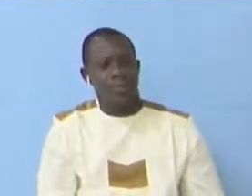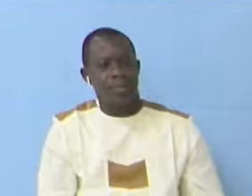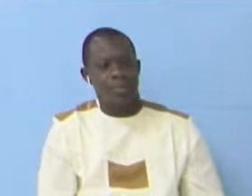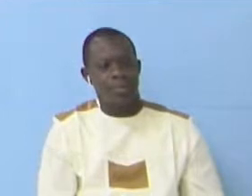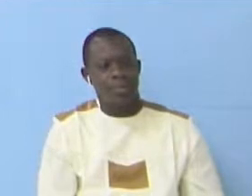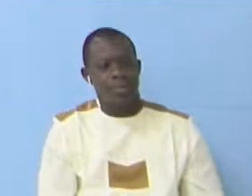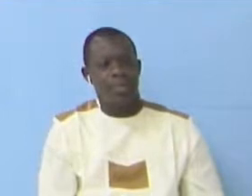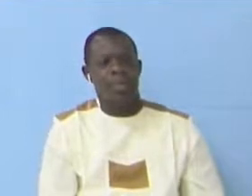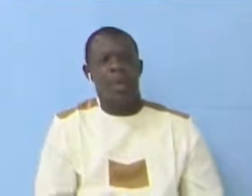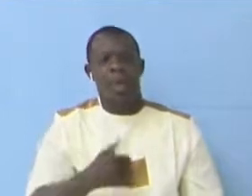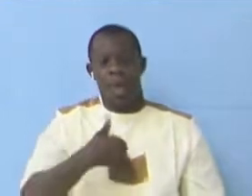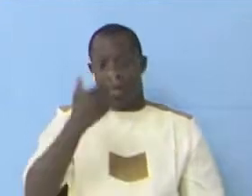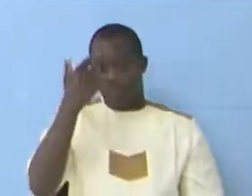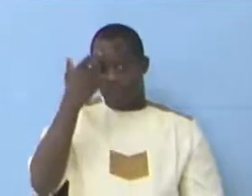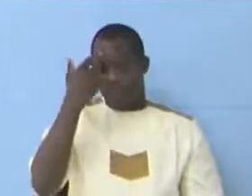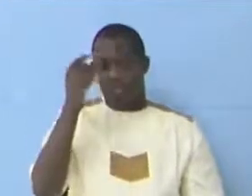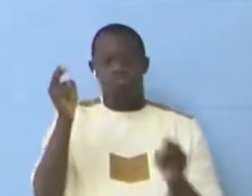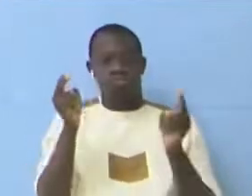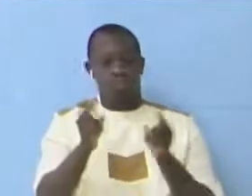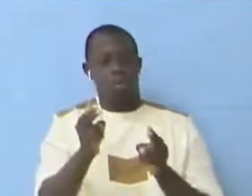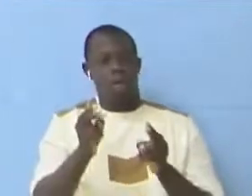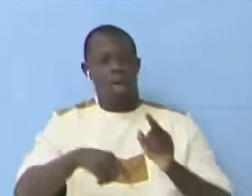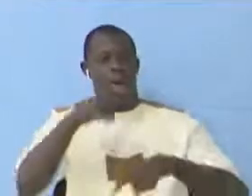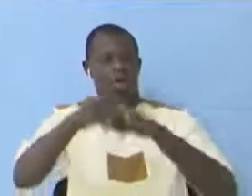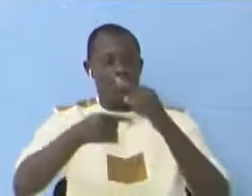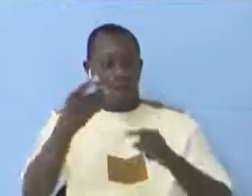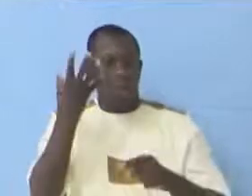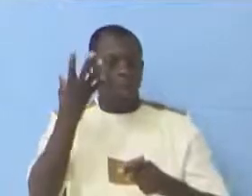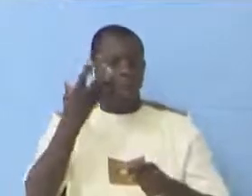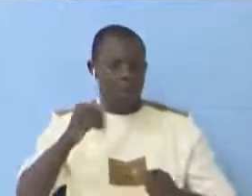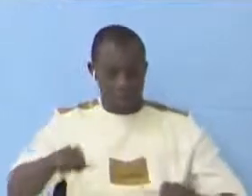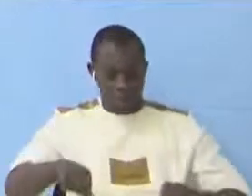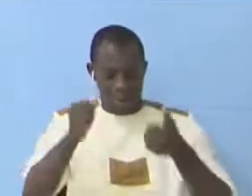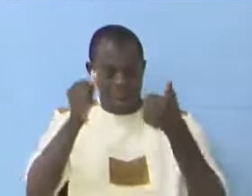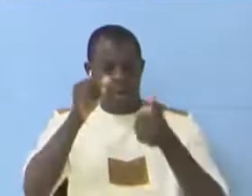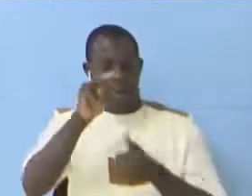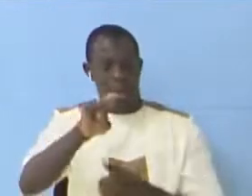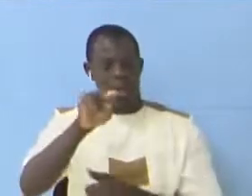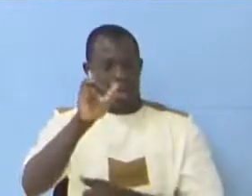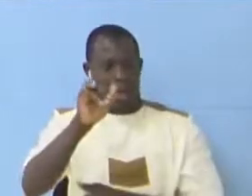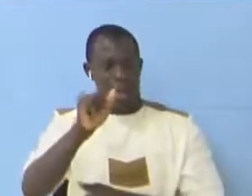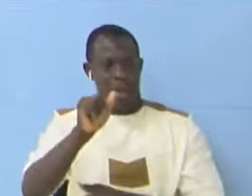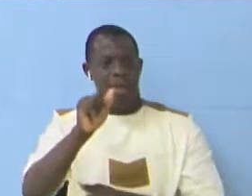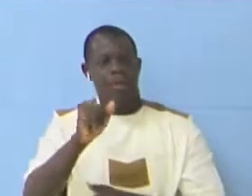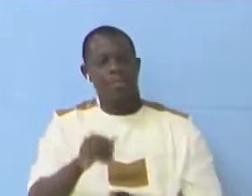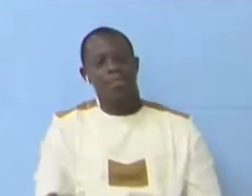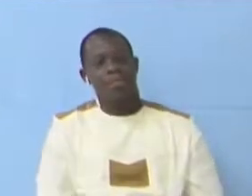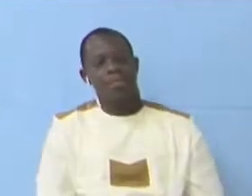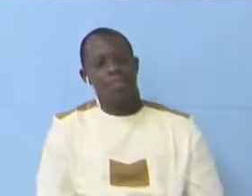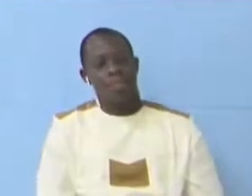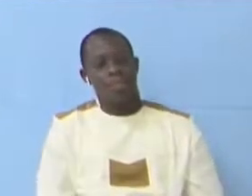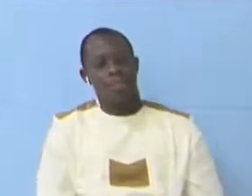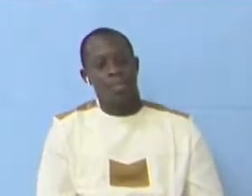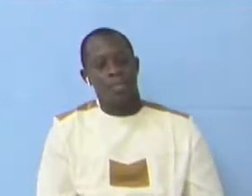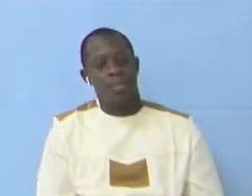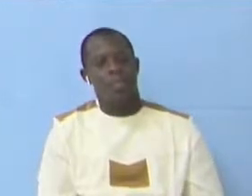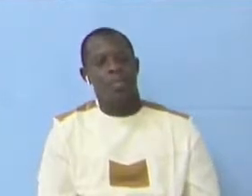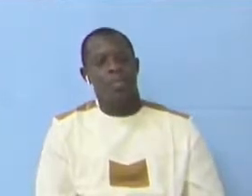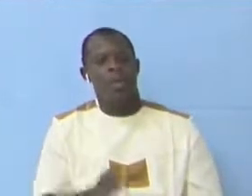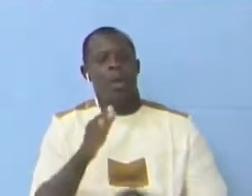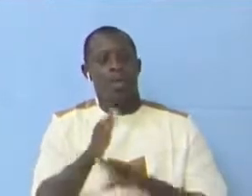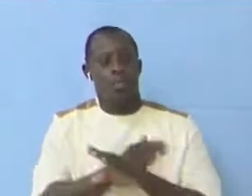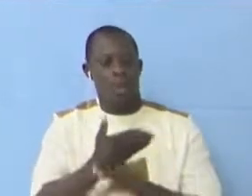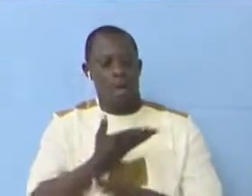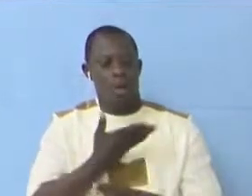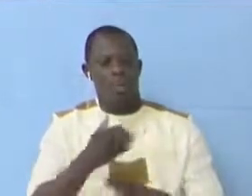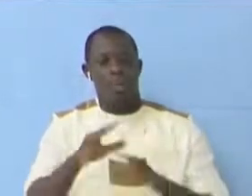I think shortly after the inception of the NIA, dir bu gatt rek ci gannaaw buñ sosé NIA, there was a